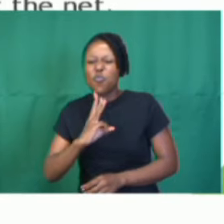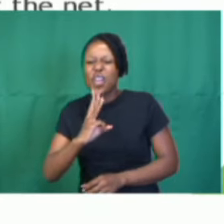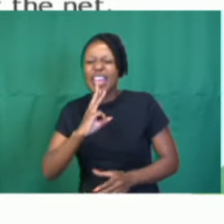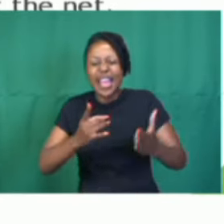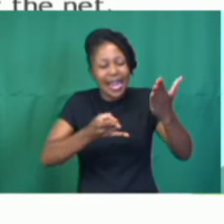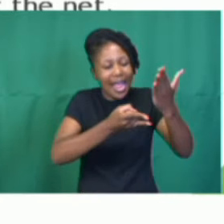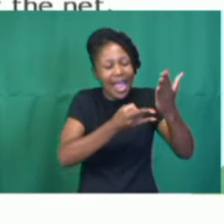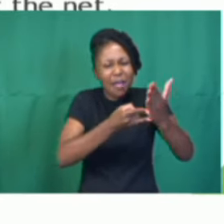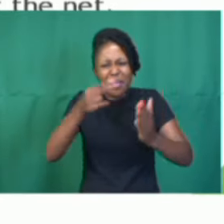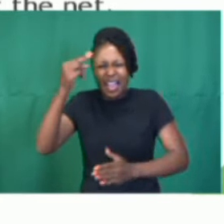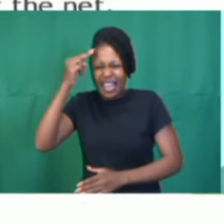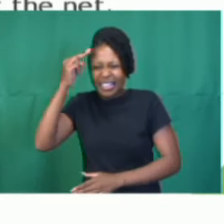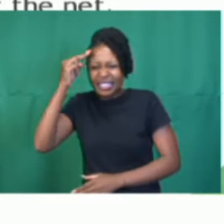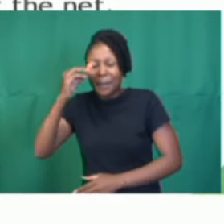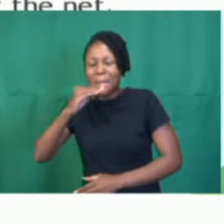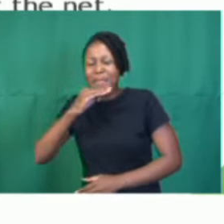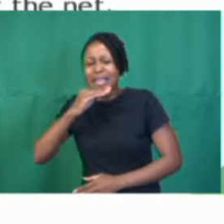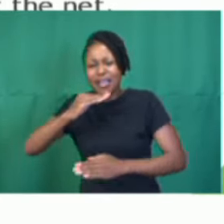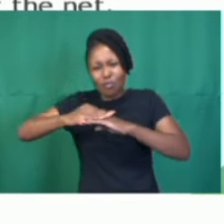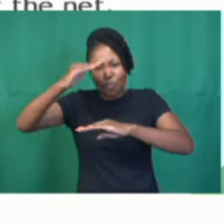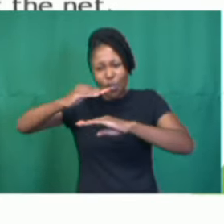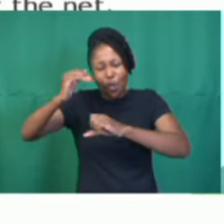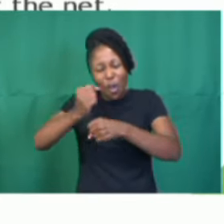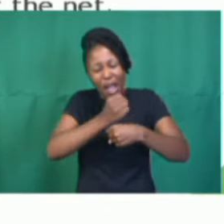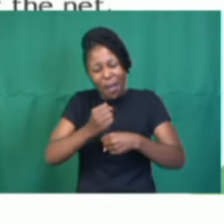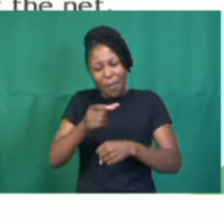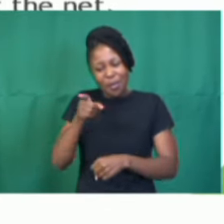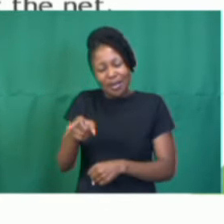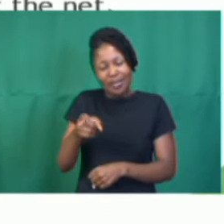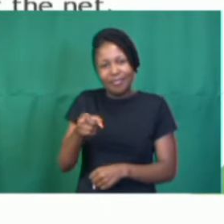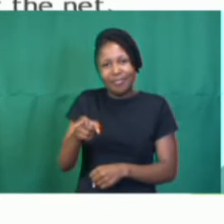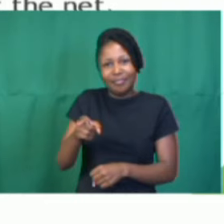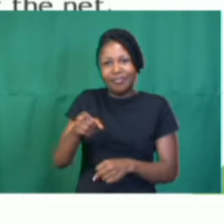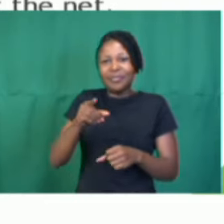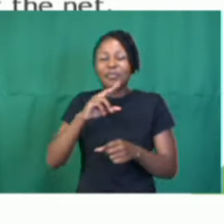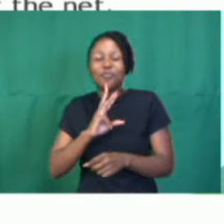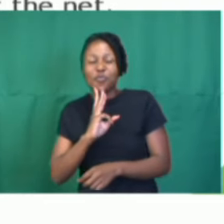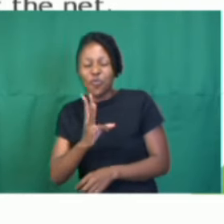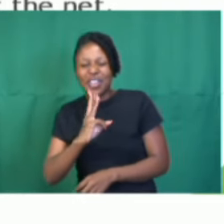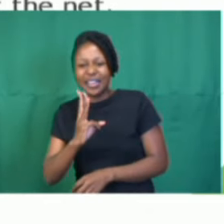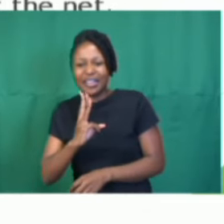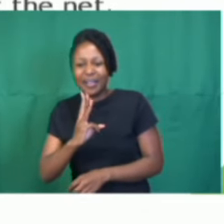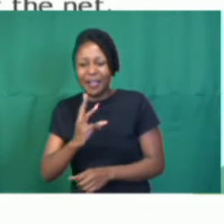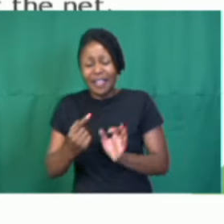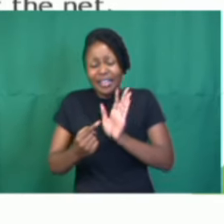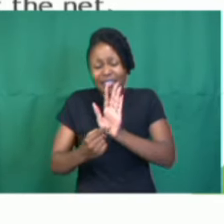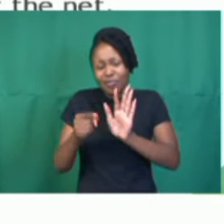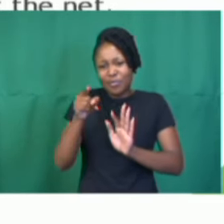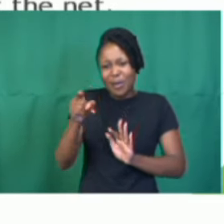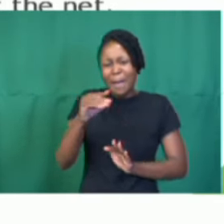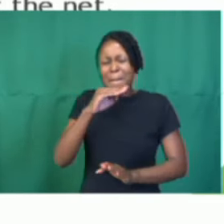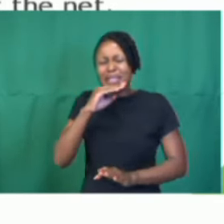is saying, I made a split-second decision, which means the decision was